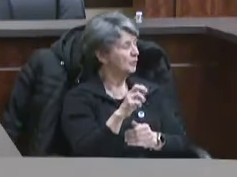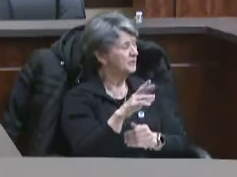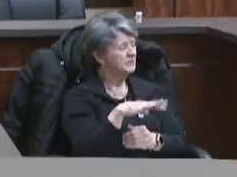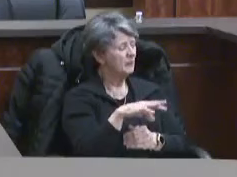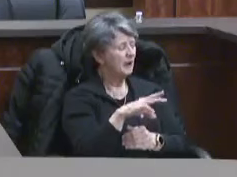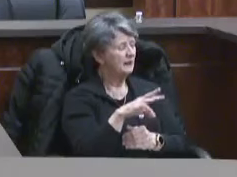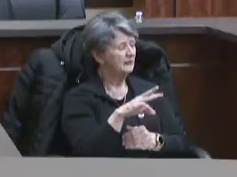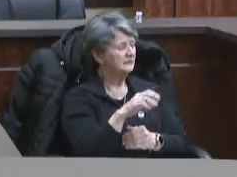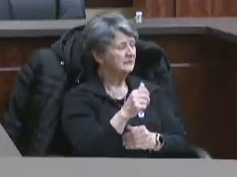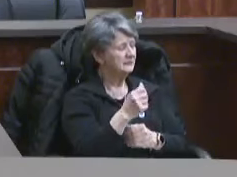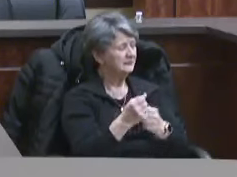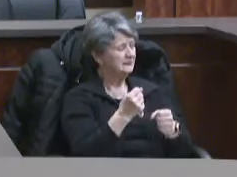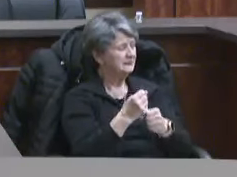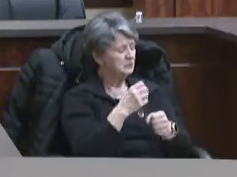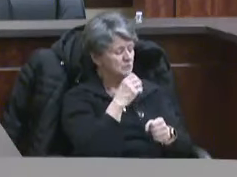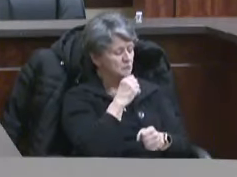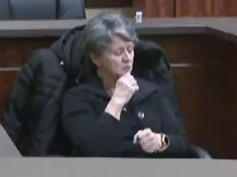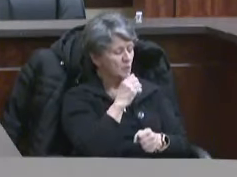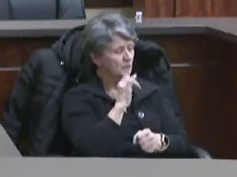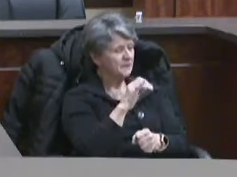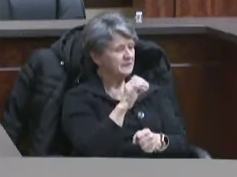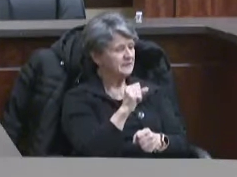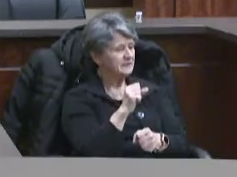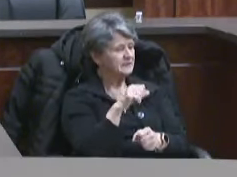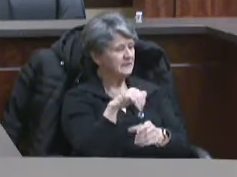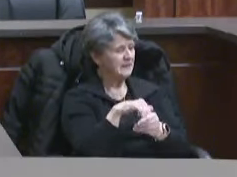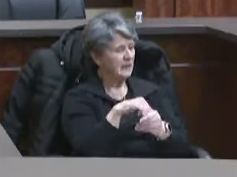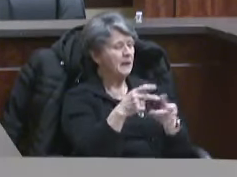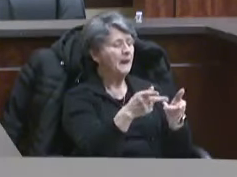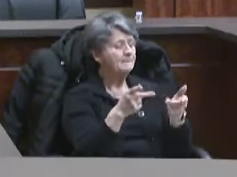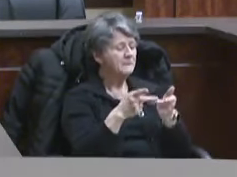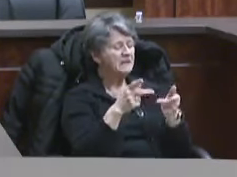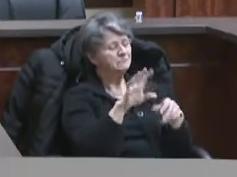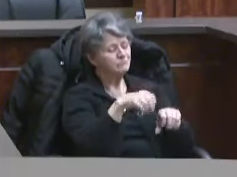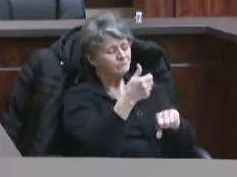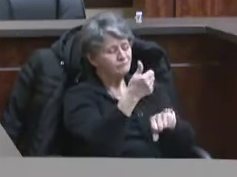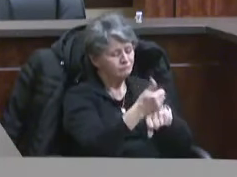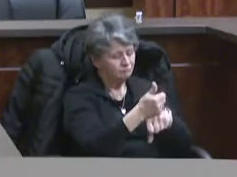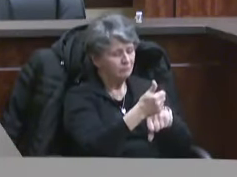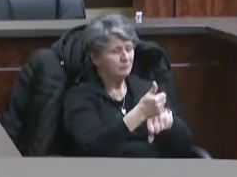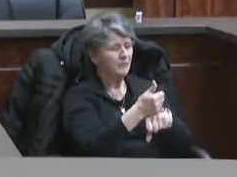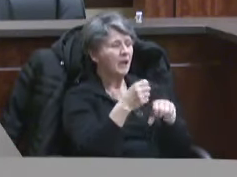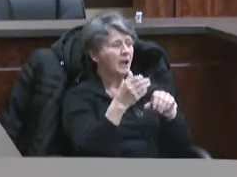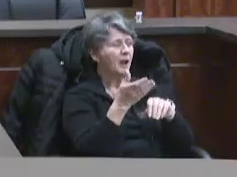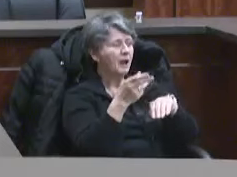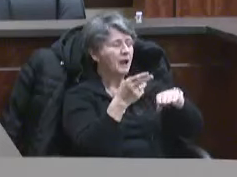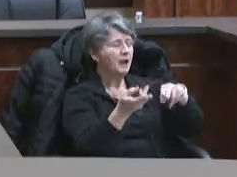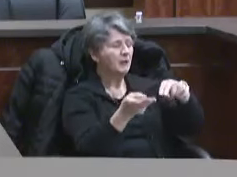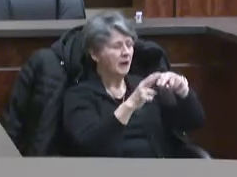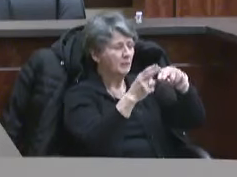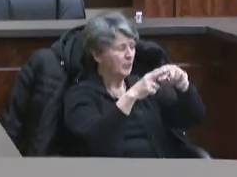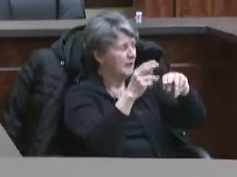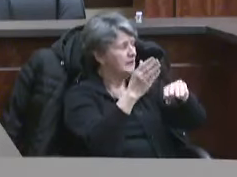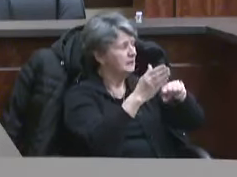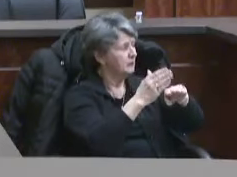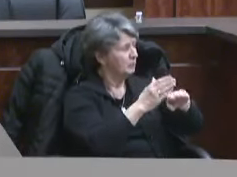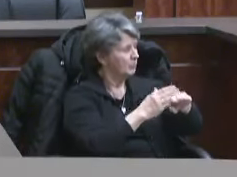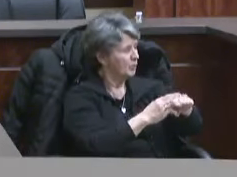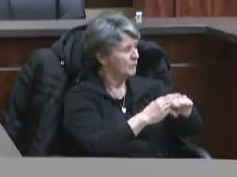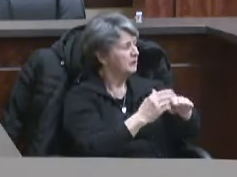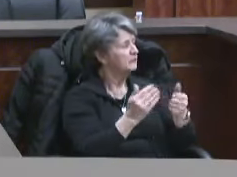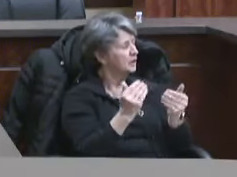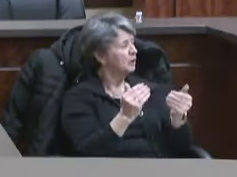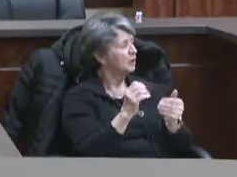and Citizen Services. This is an in-place upgrade of our existing software by our